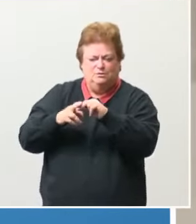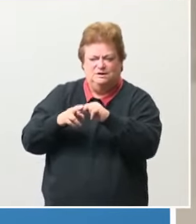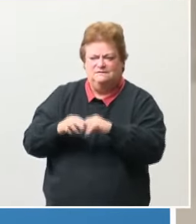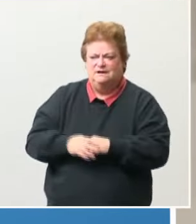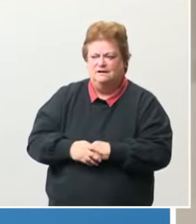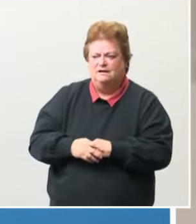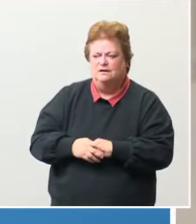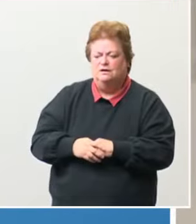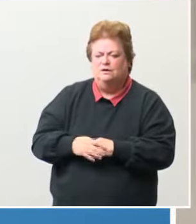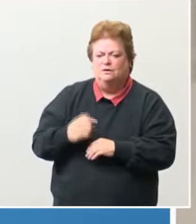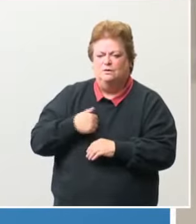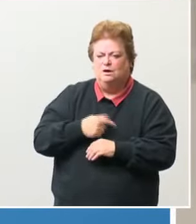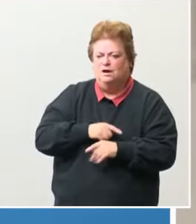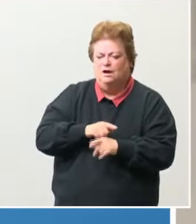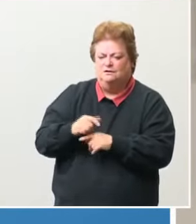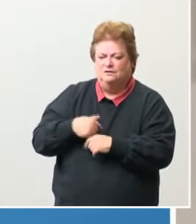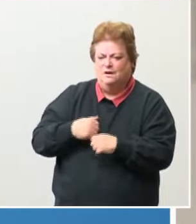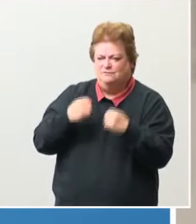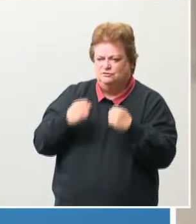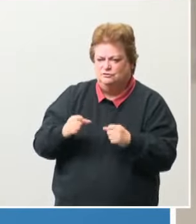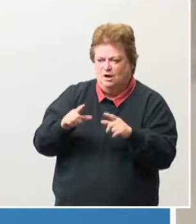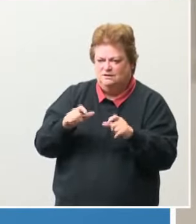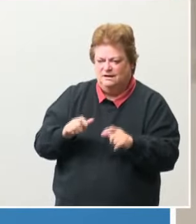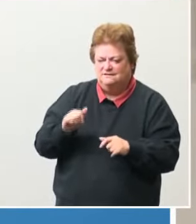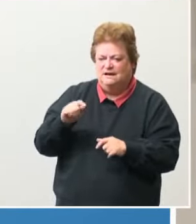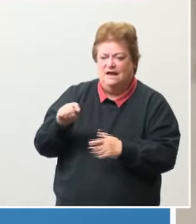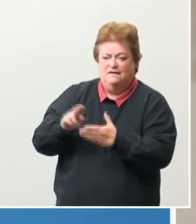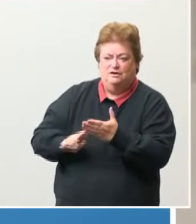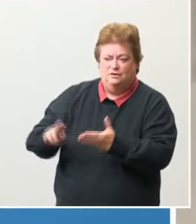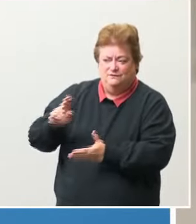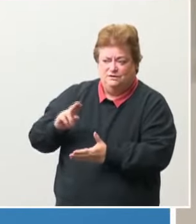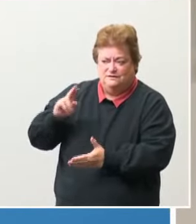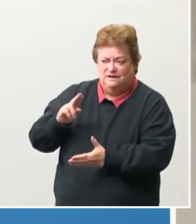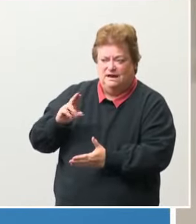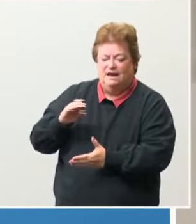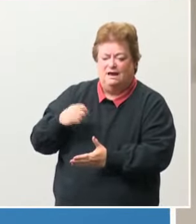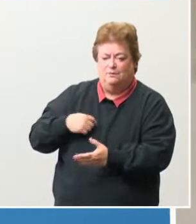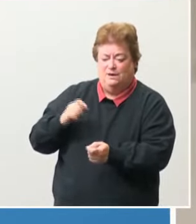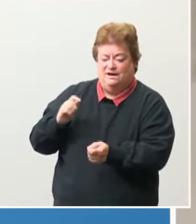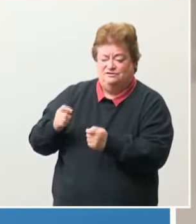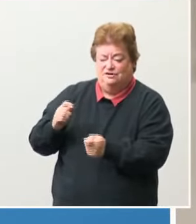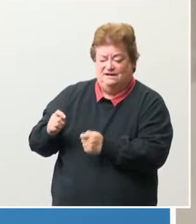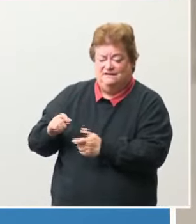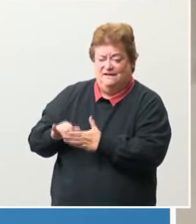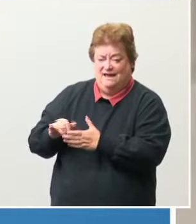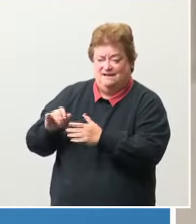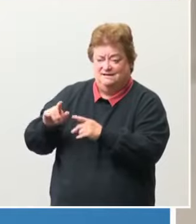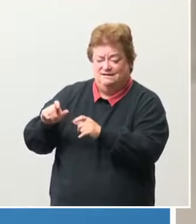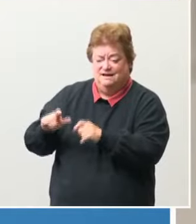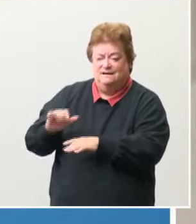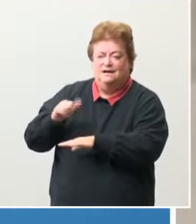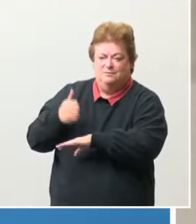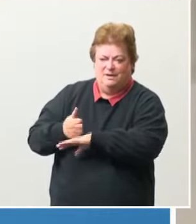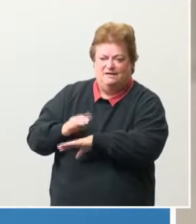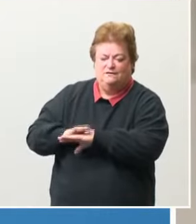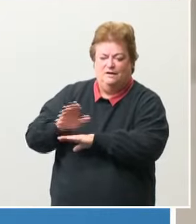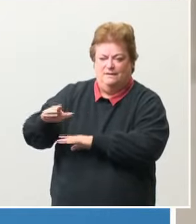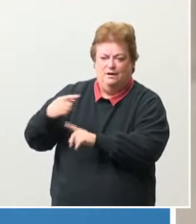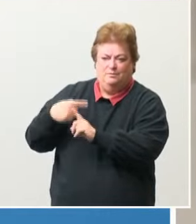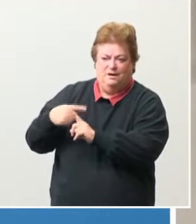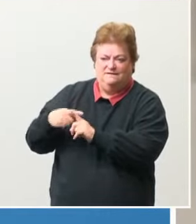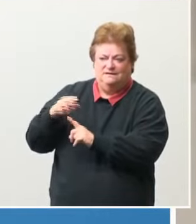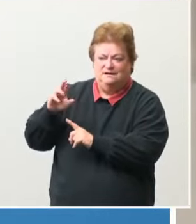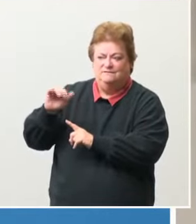We also have strong testing going on at the university, and we adjust that testing based on their positivity